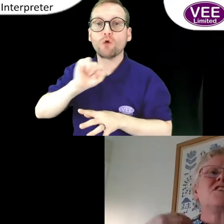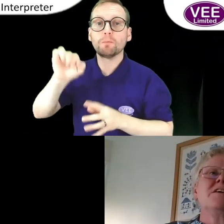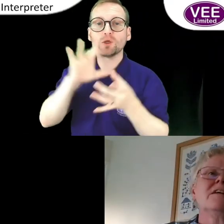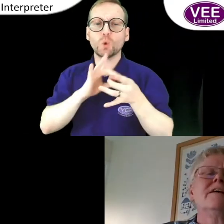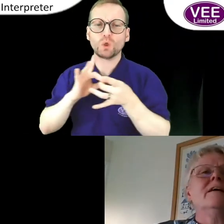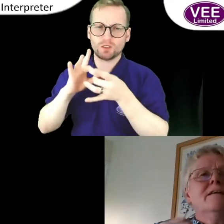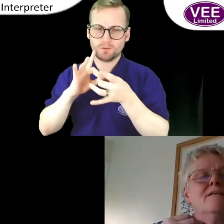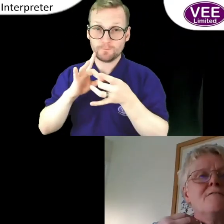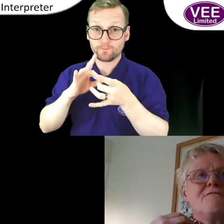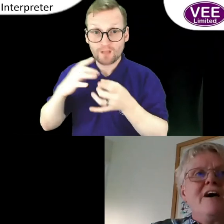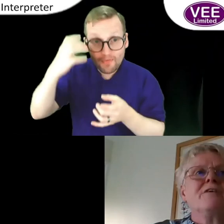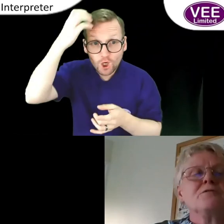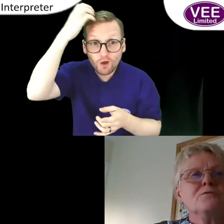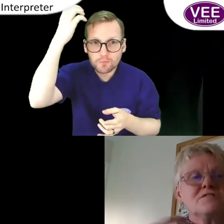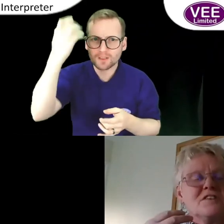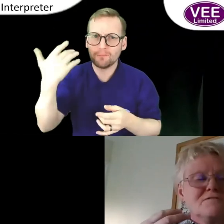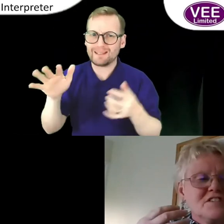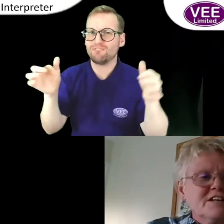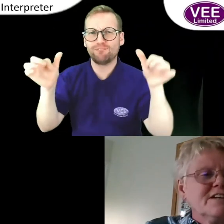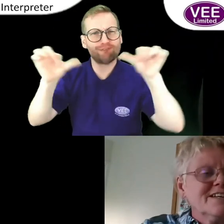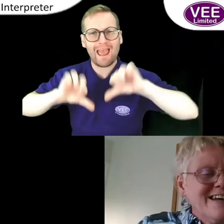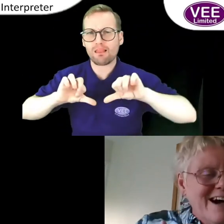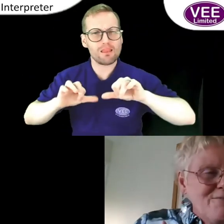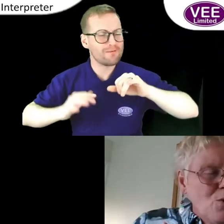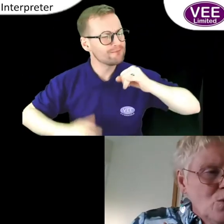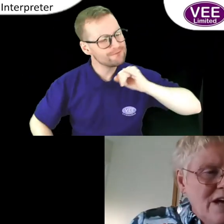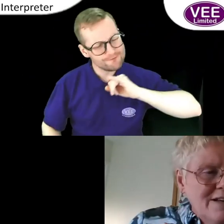have singularly failed, have singularly